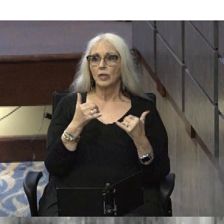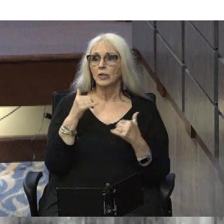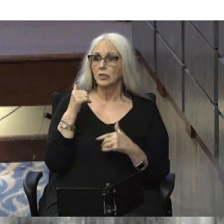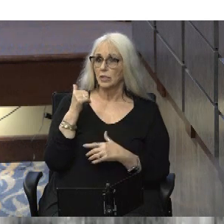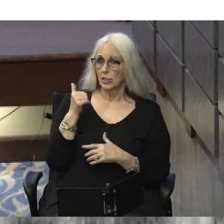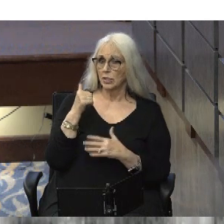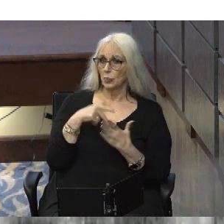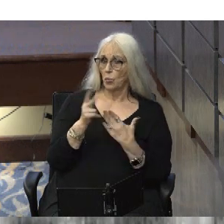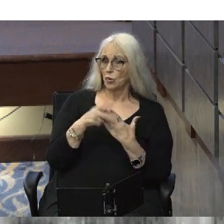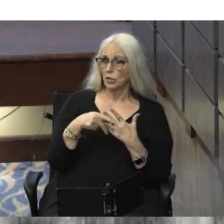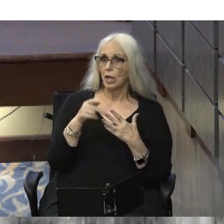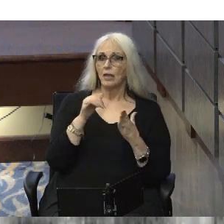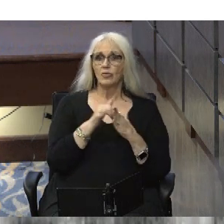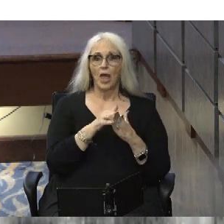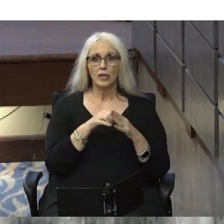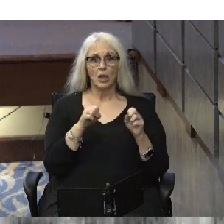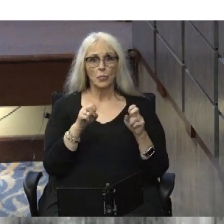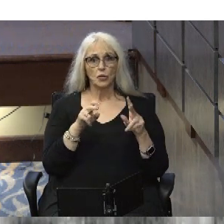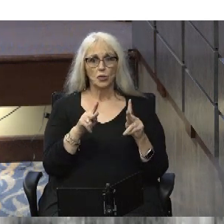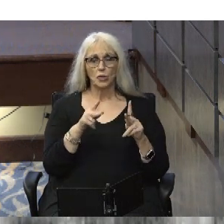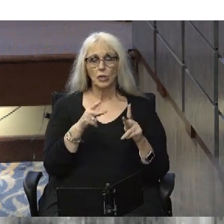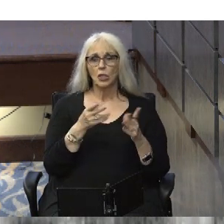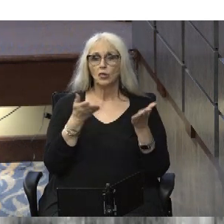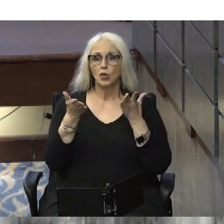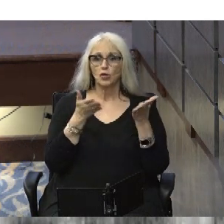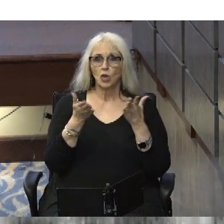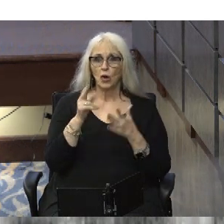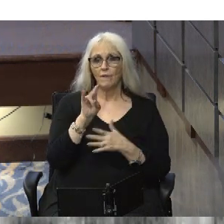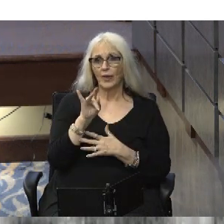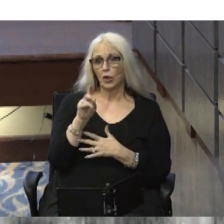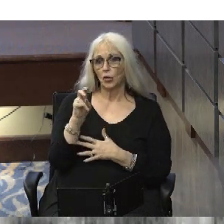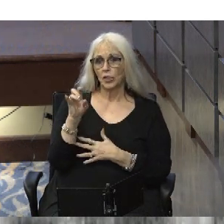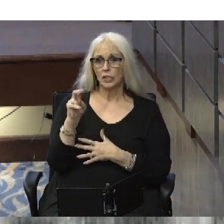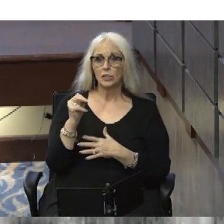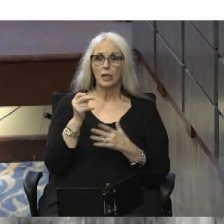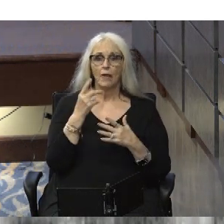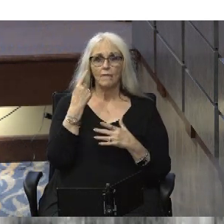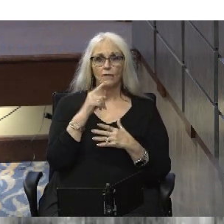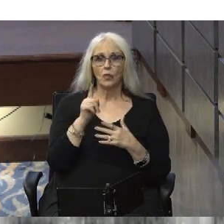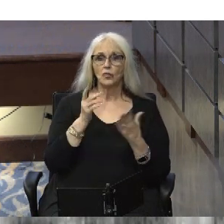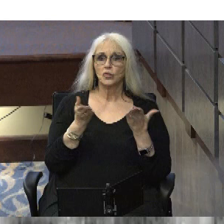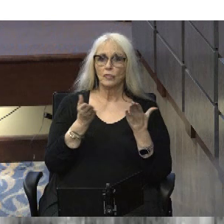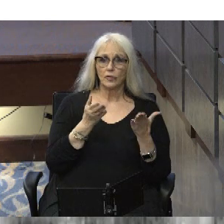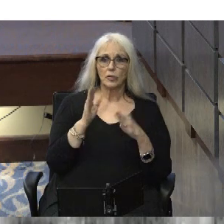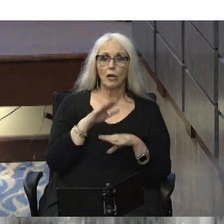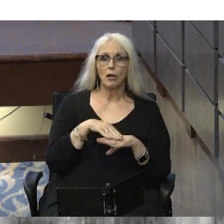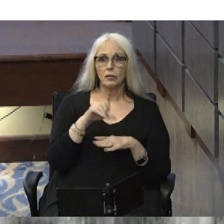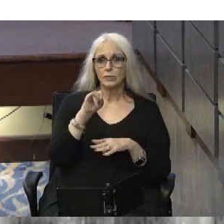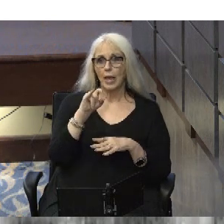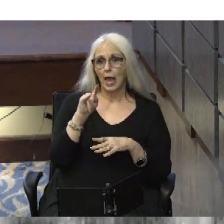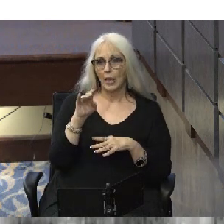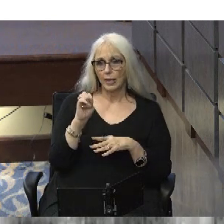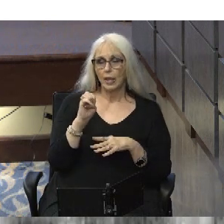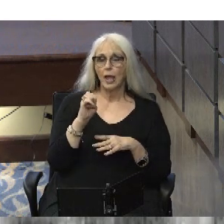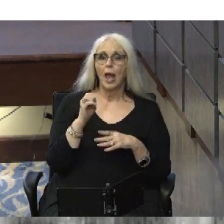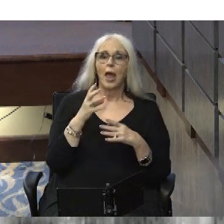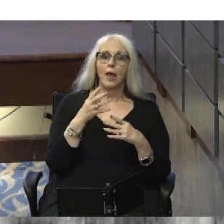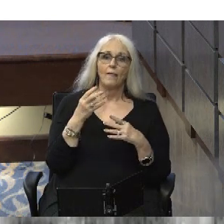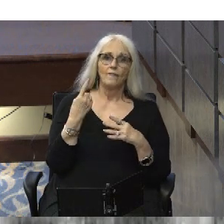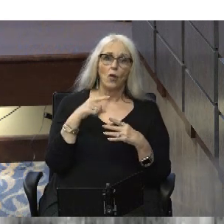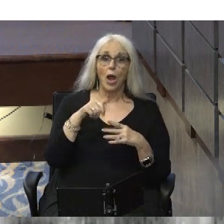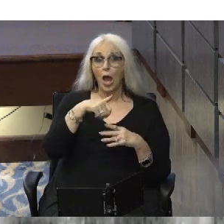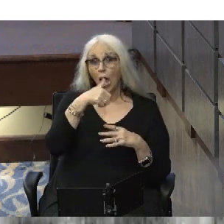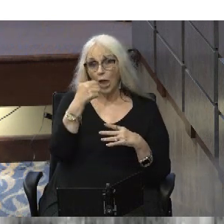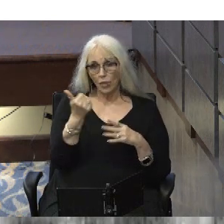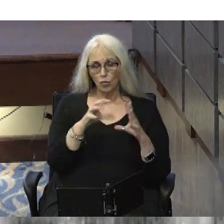is an opportunity to serve veterans, provide services right there on site, and also free up some of the resources for other population